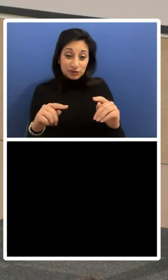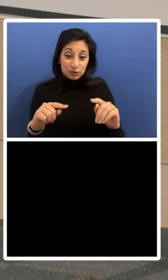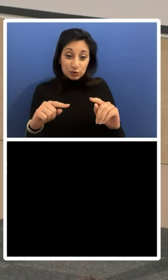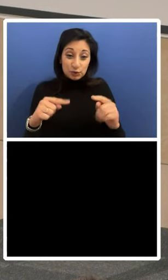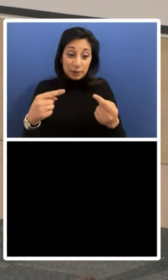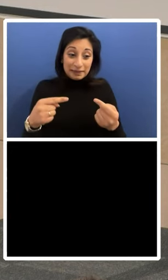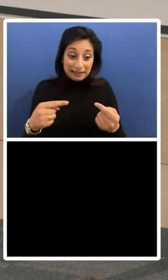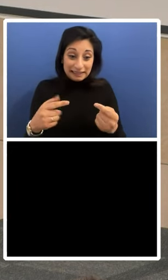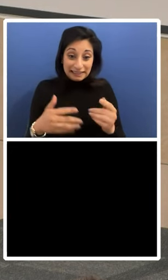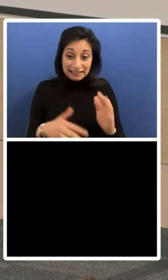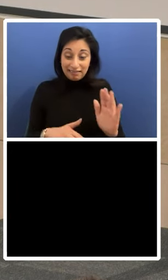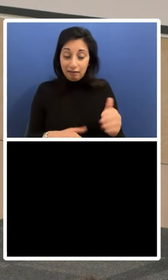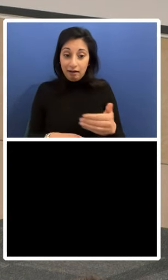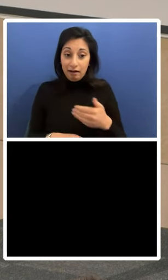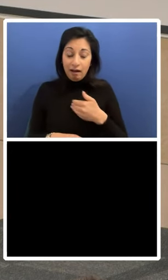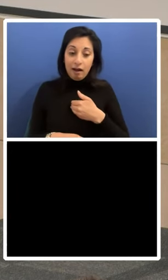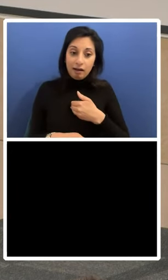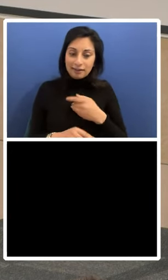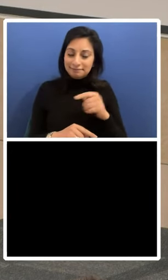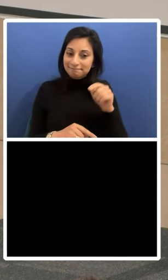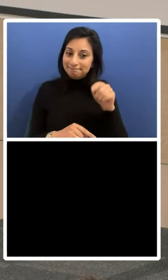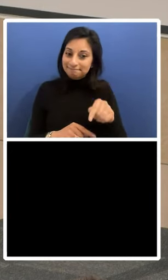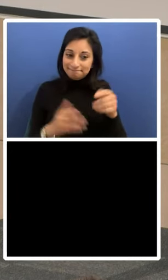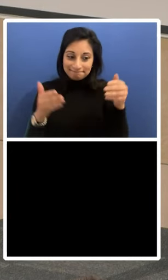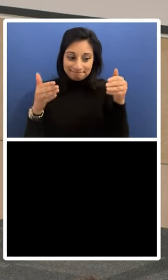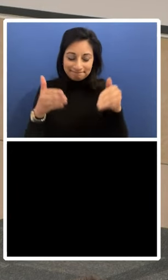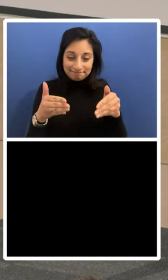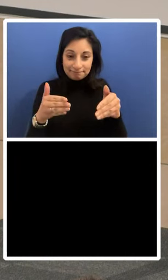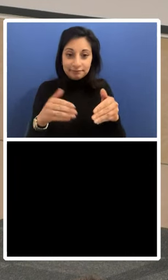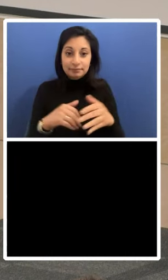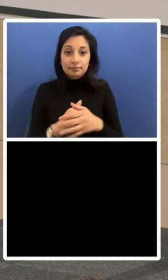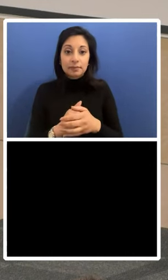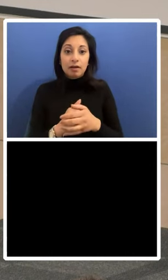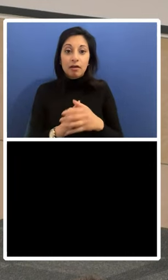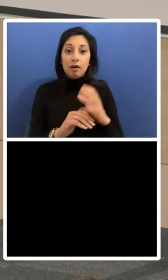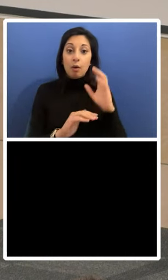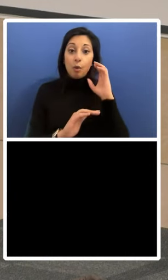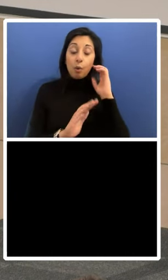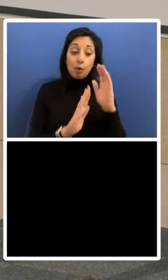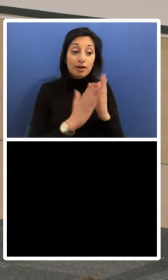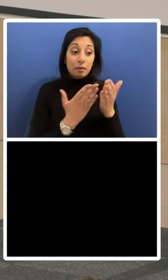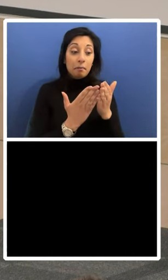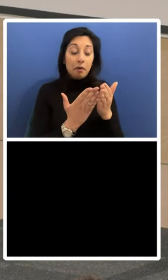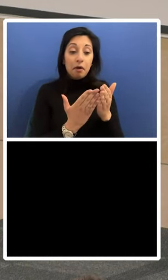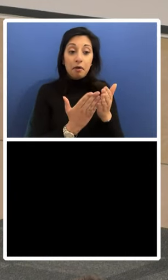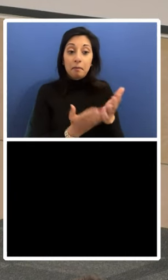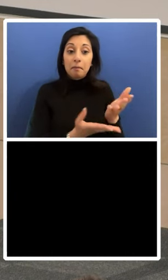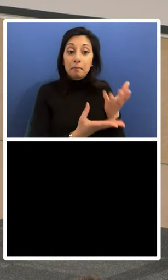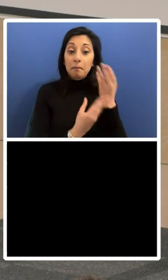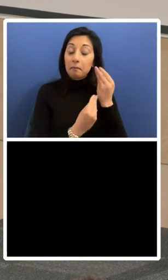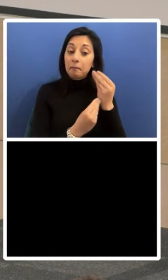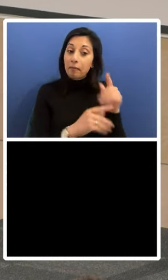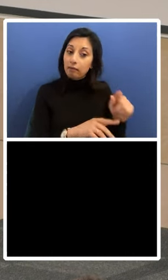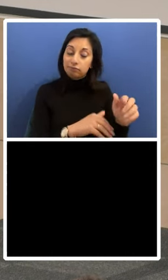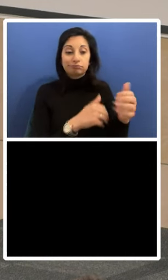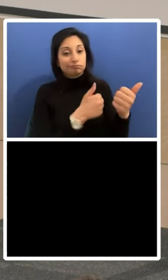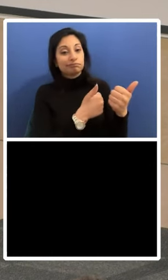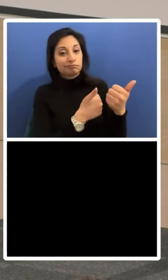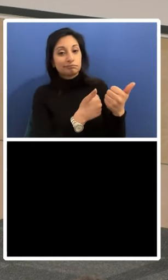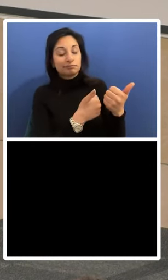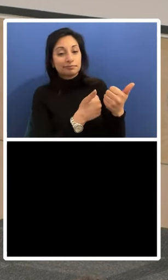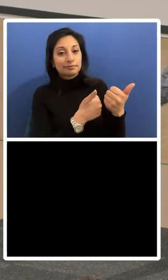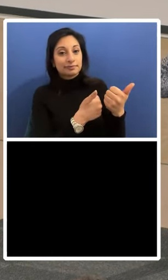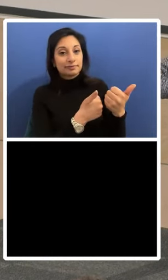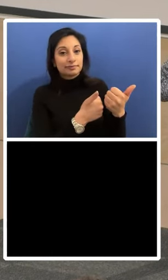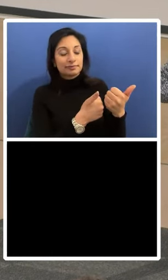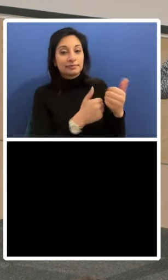at the... And I think what... I read the audiobook. Audiobook's very good, by the way. I read the audiobook and I went back, and